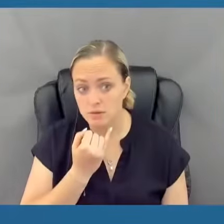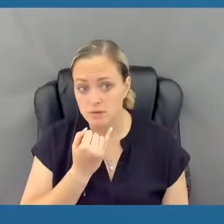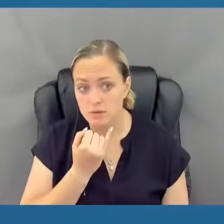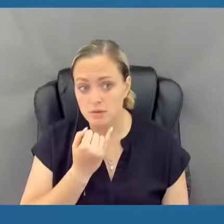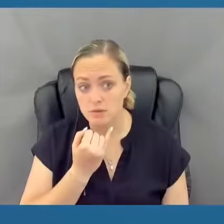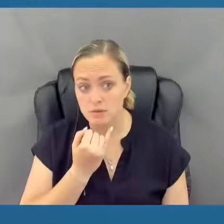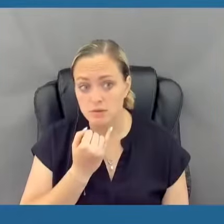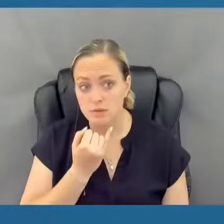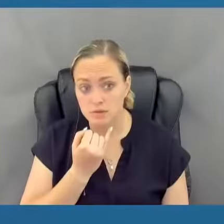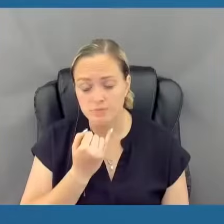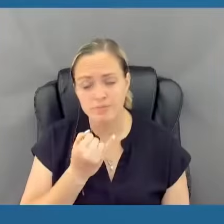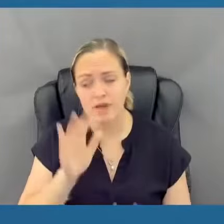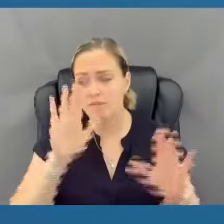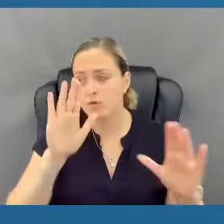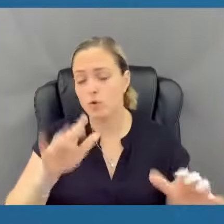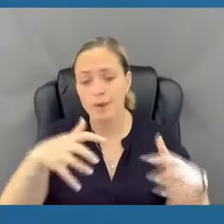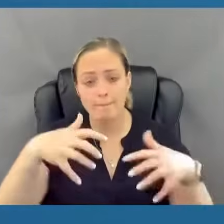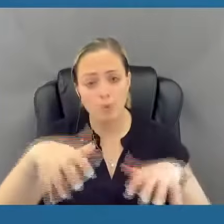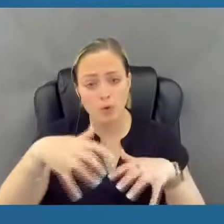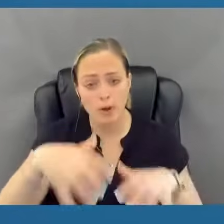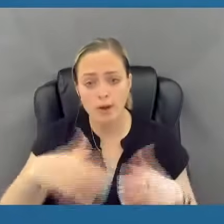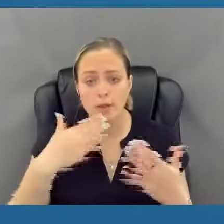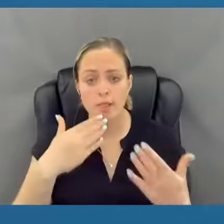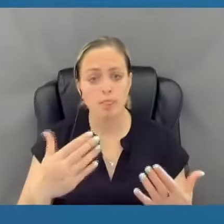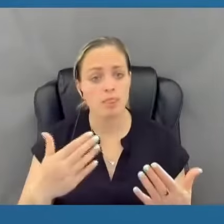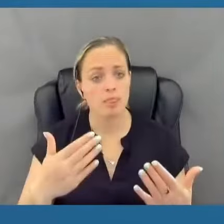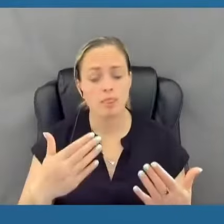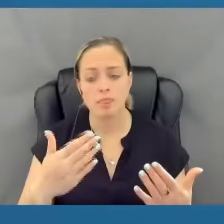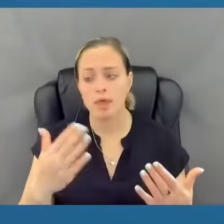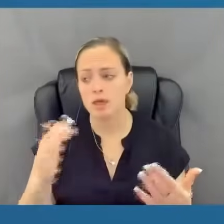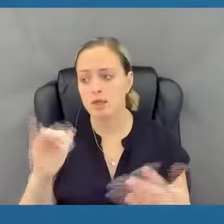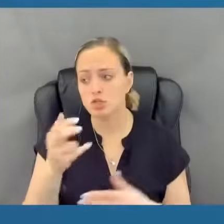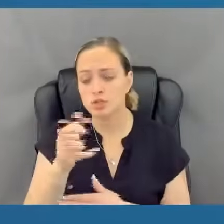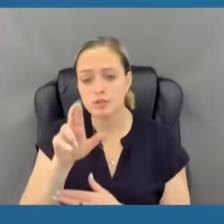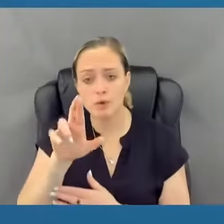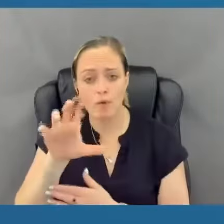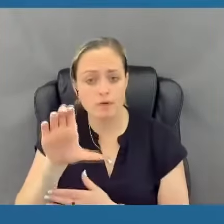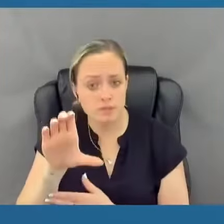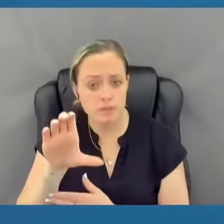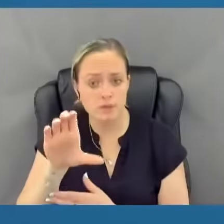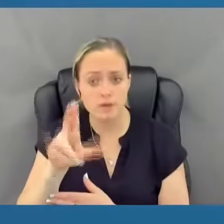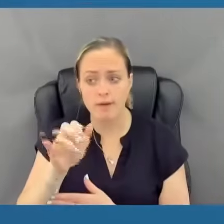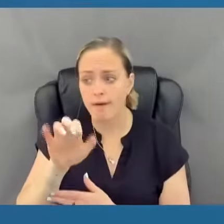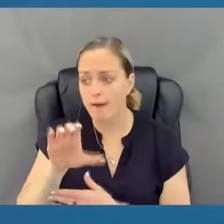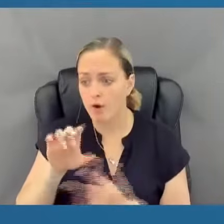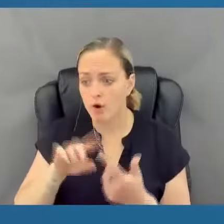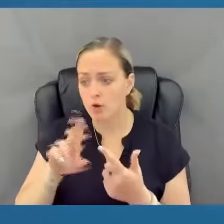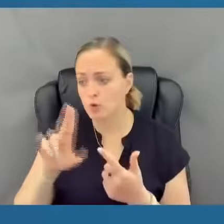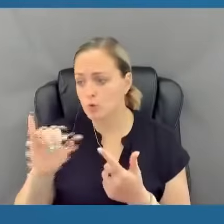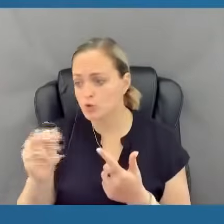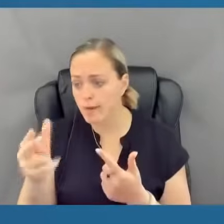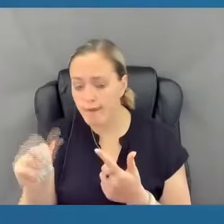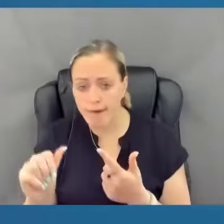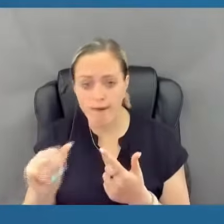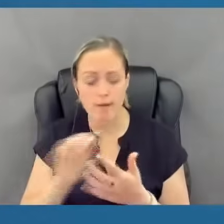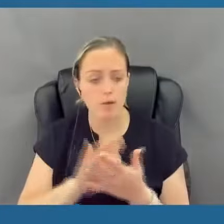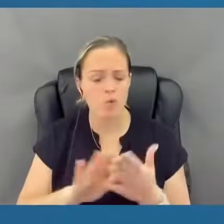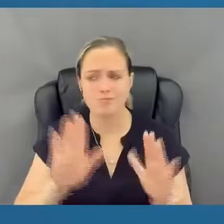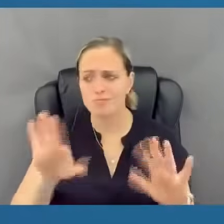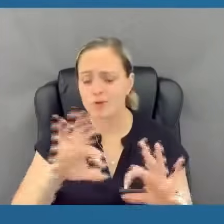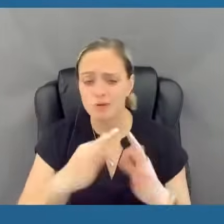Hatzlacha, let's have a great parade. And I thank Mark, JCRC, Eric, and UJA. We have a great